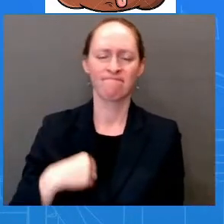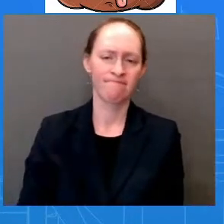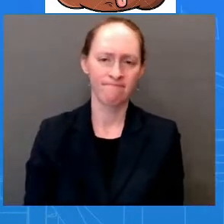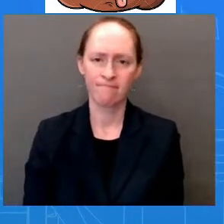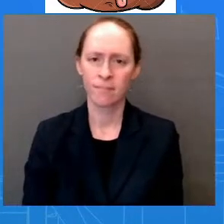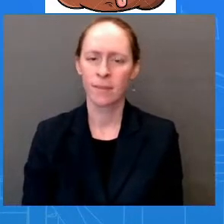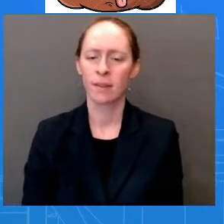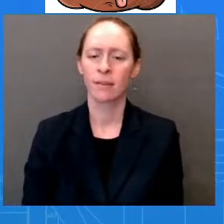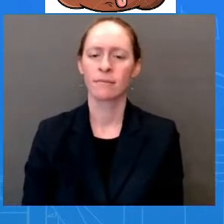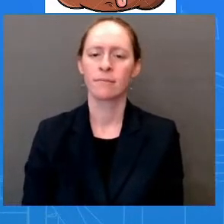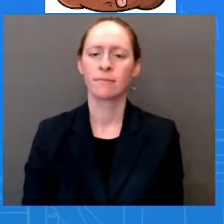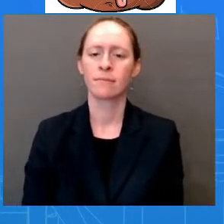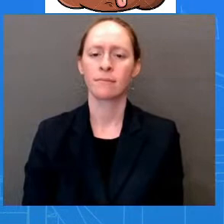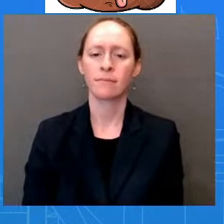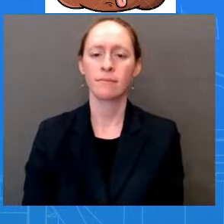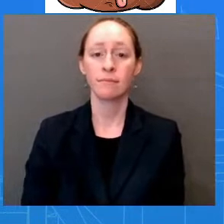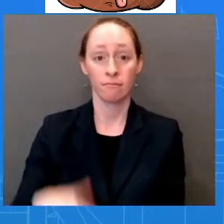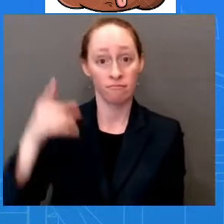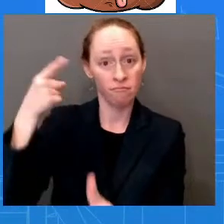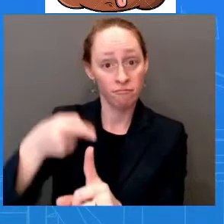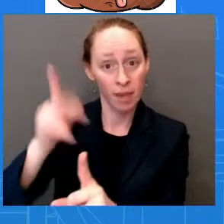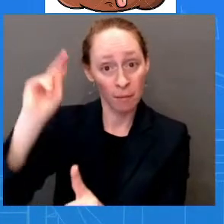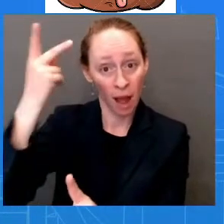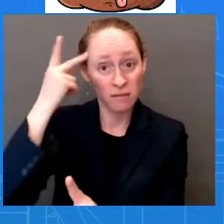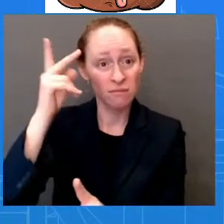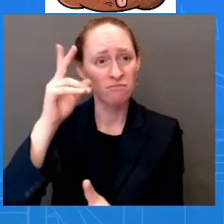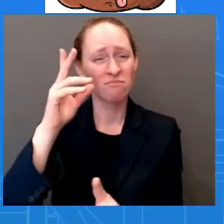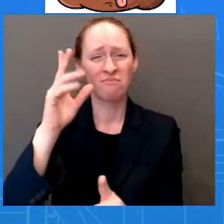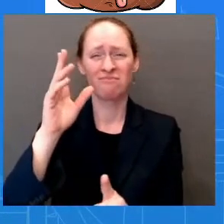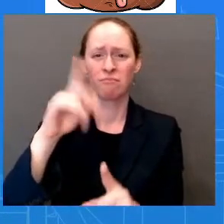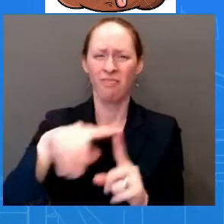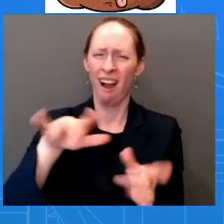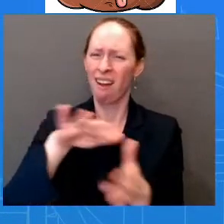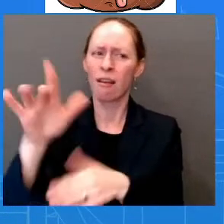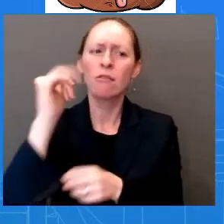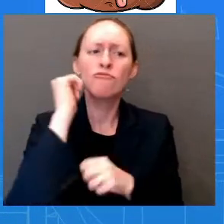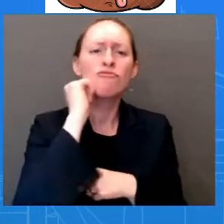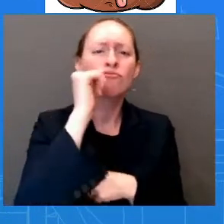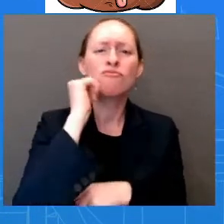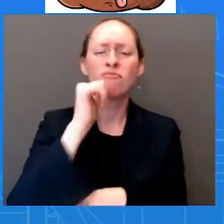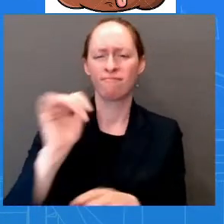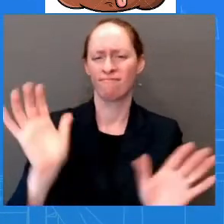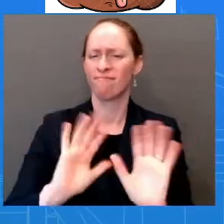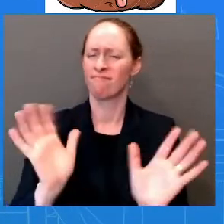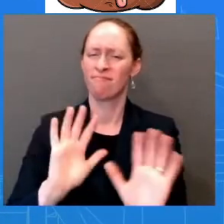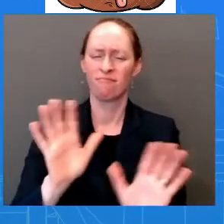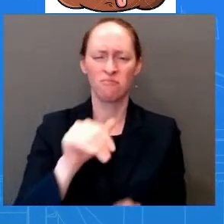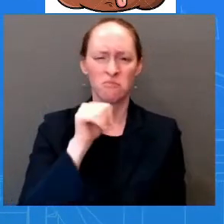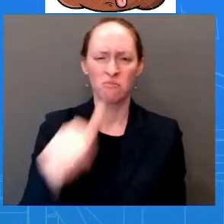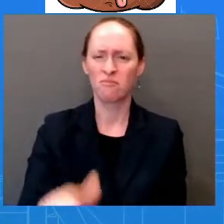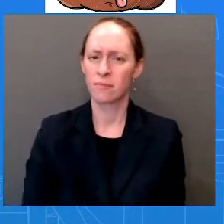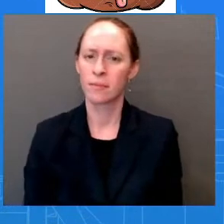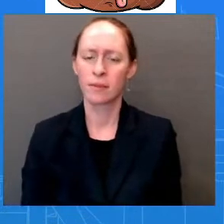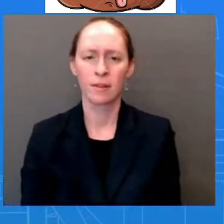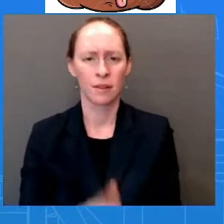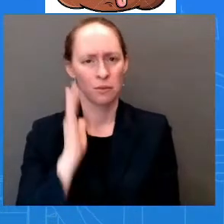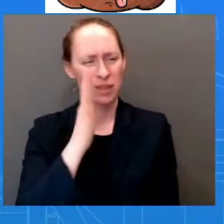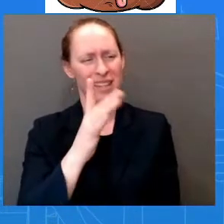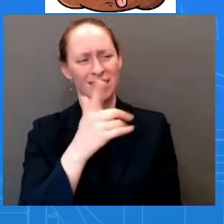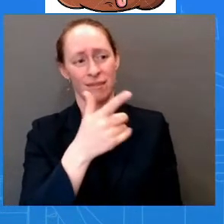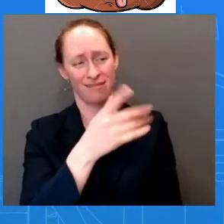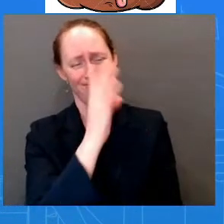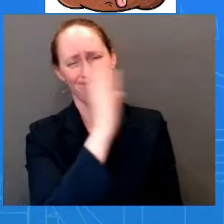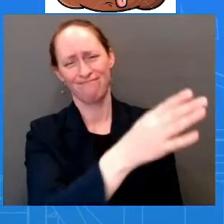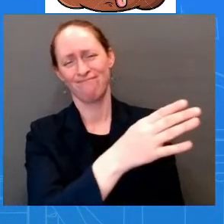of American people. And we will continue to do that. We will continue to call this out. We will continue to be very clear